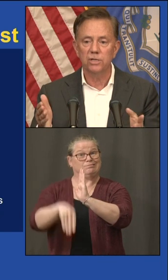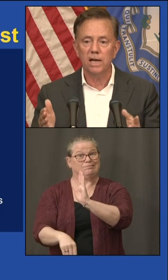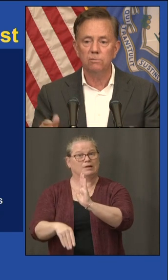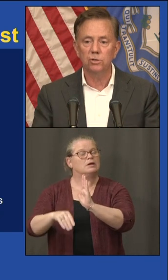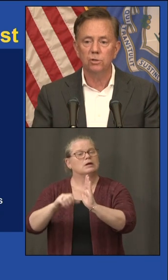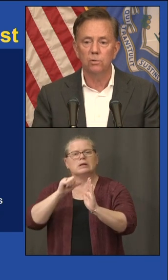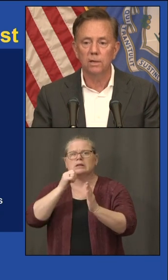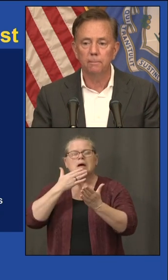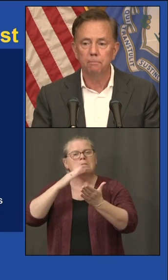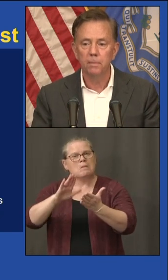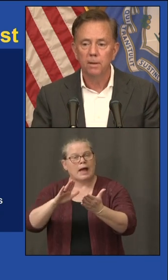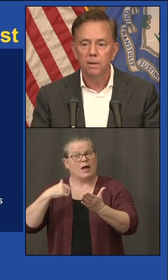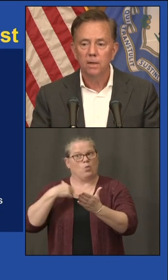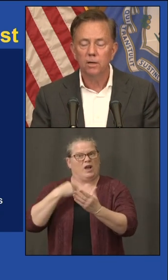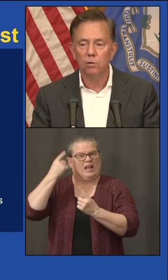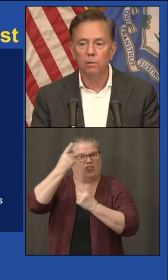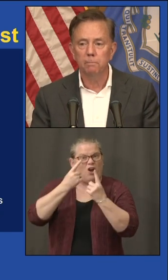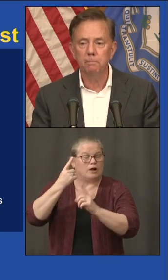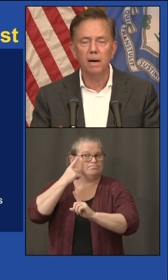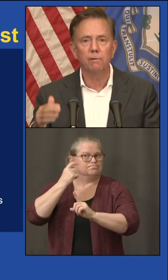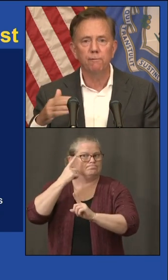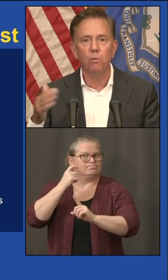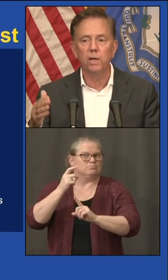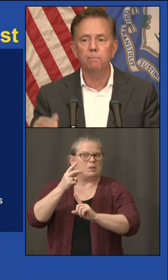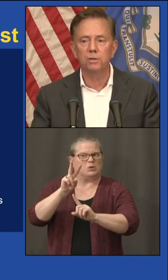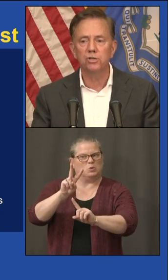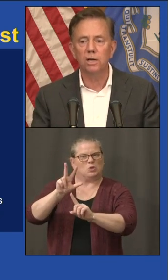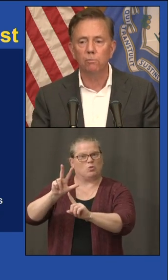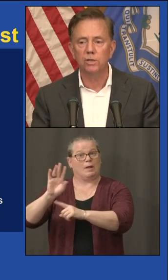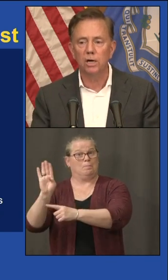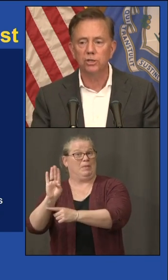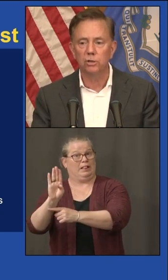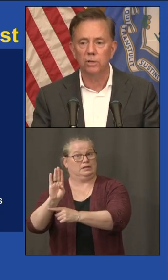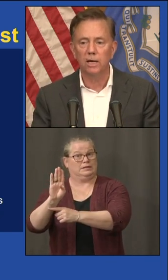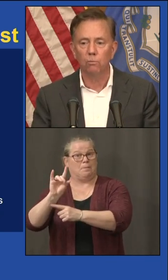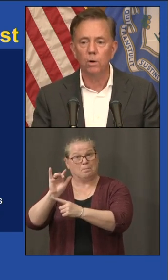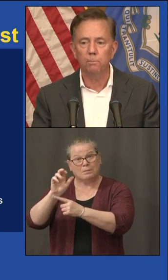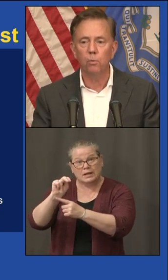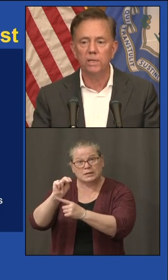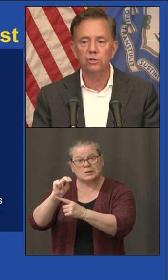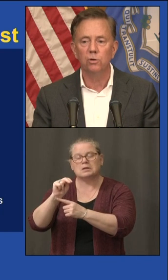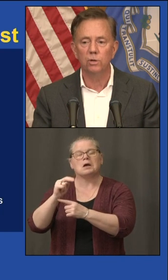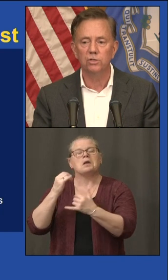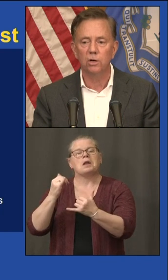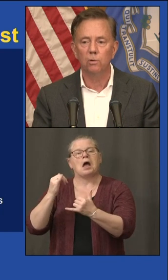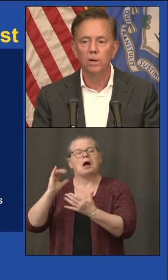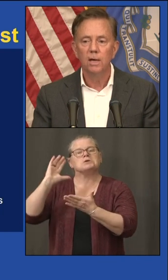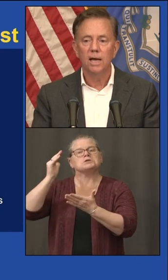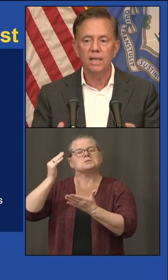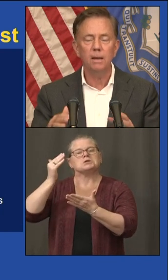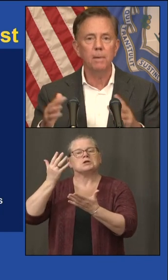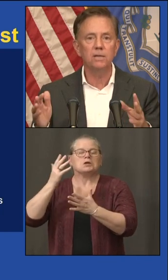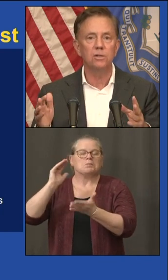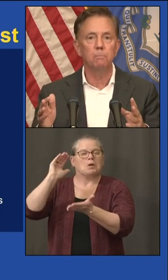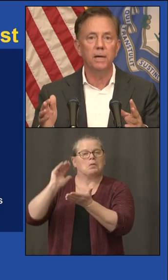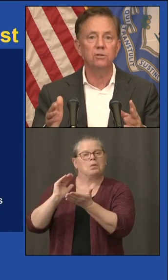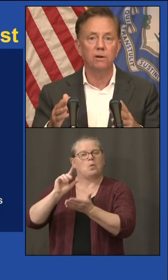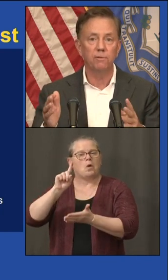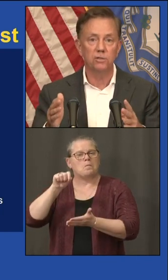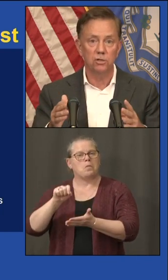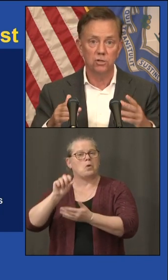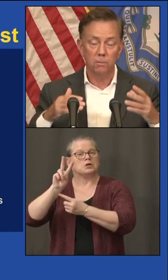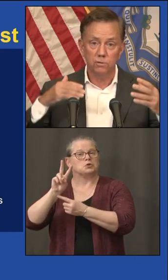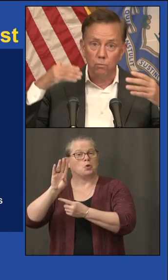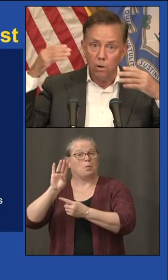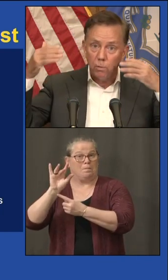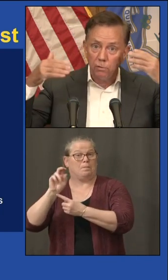and it's down to, you know, about a 40% reduction on that, 1.2 or so. And that makes a big